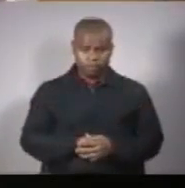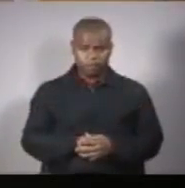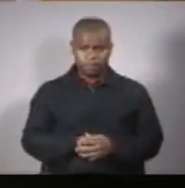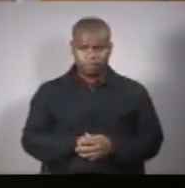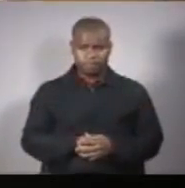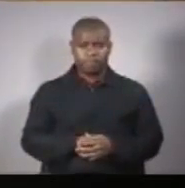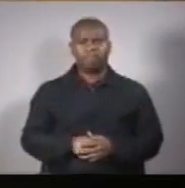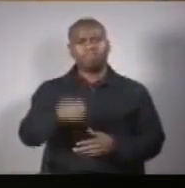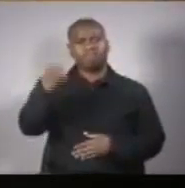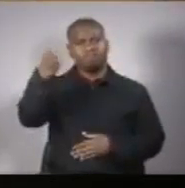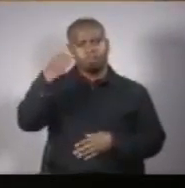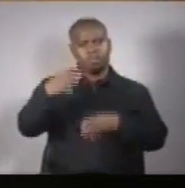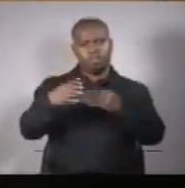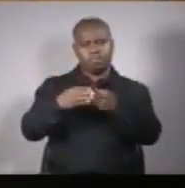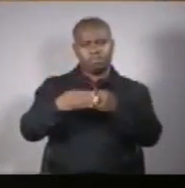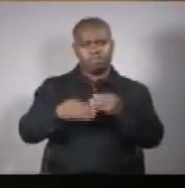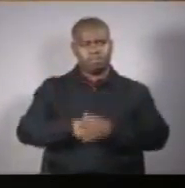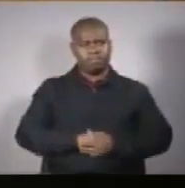Yes, Honourable Member.